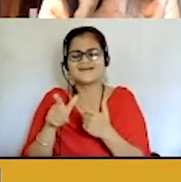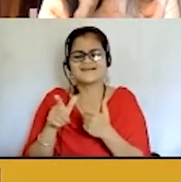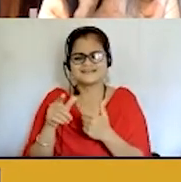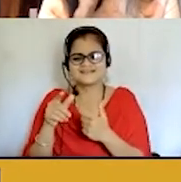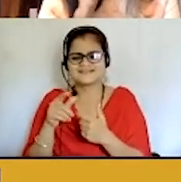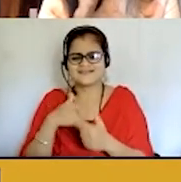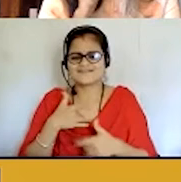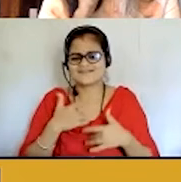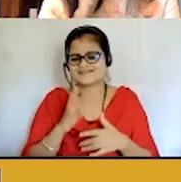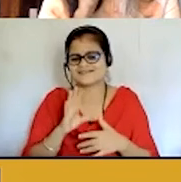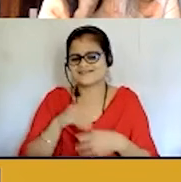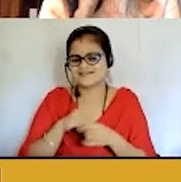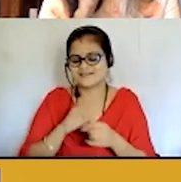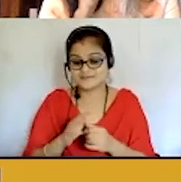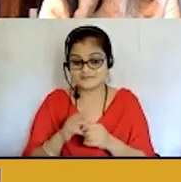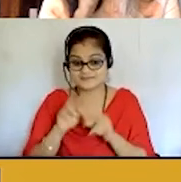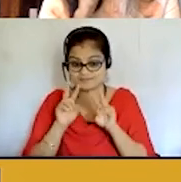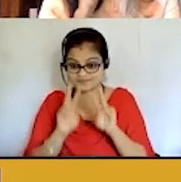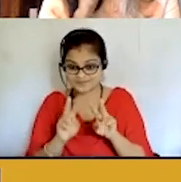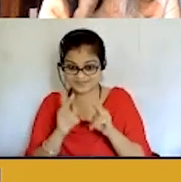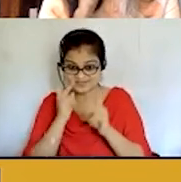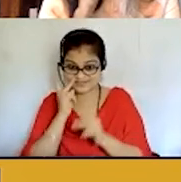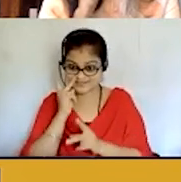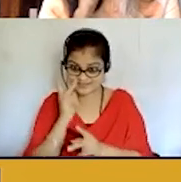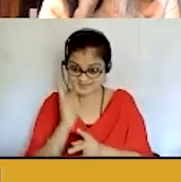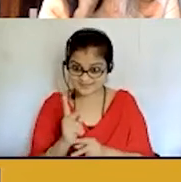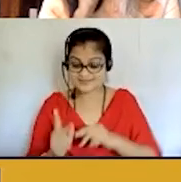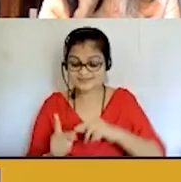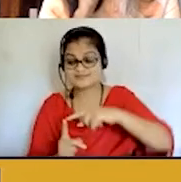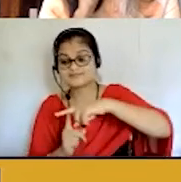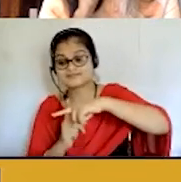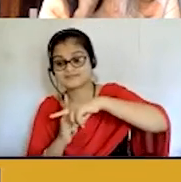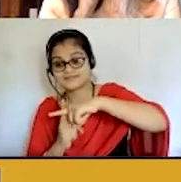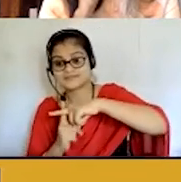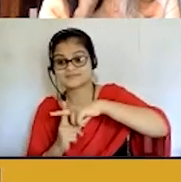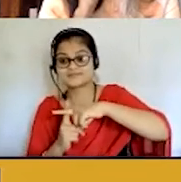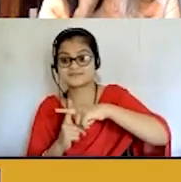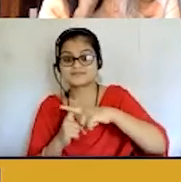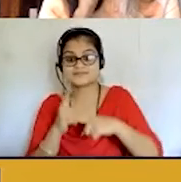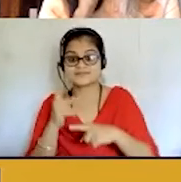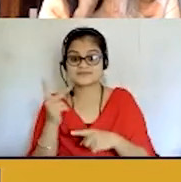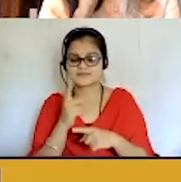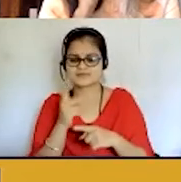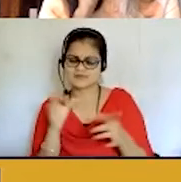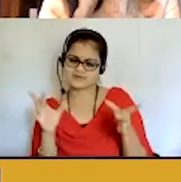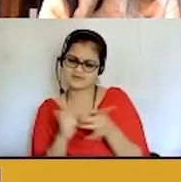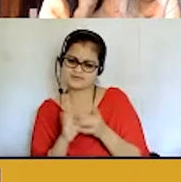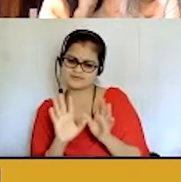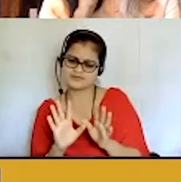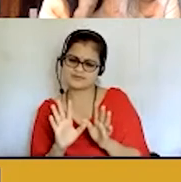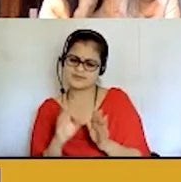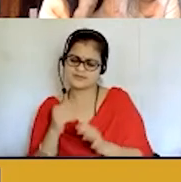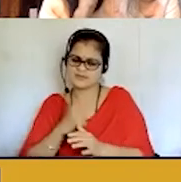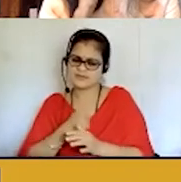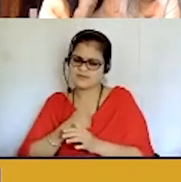And when we looked at this, and then we also looked at the Goan connection, what really came to